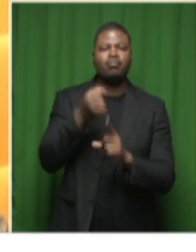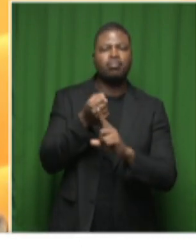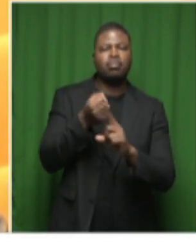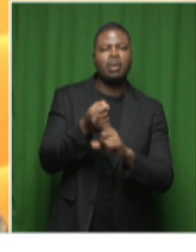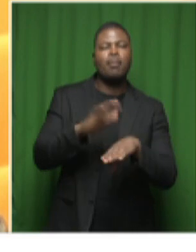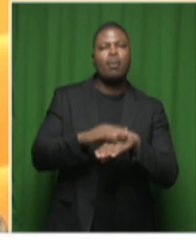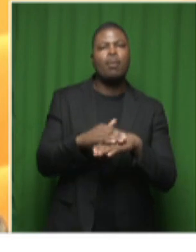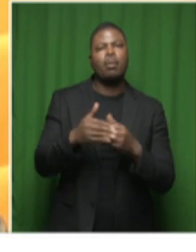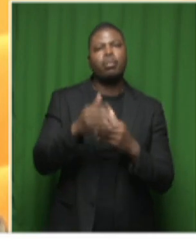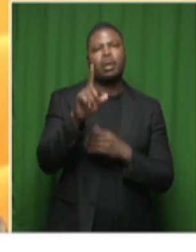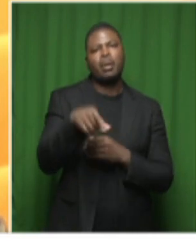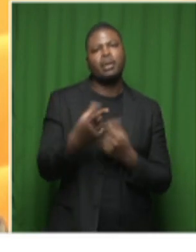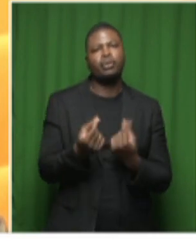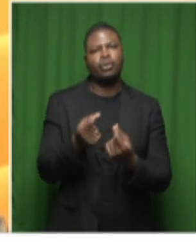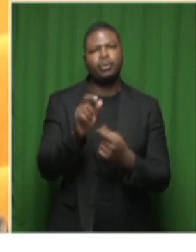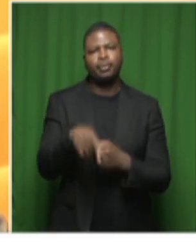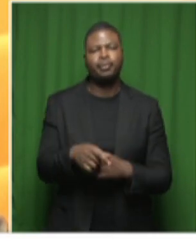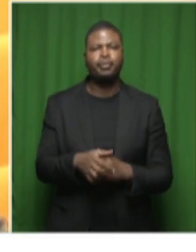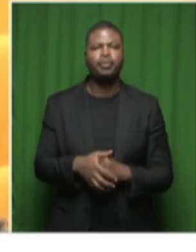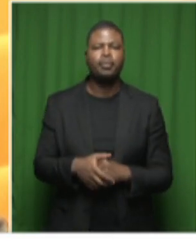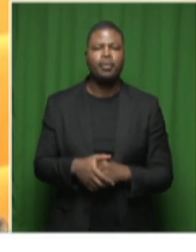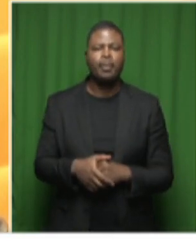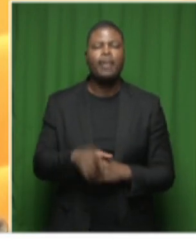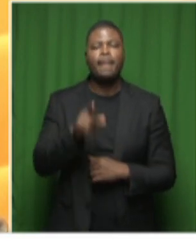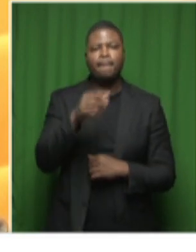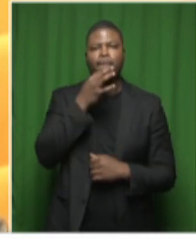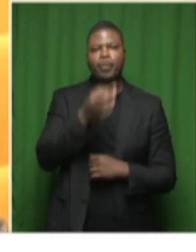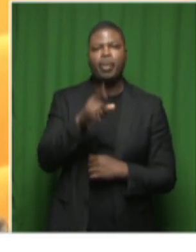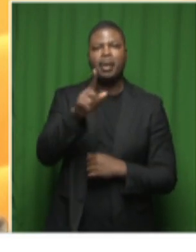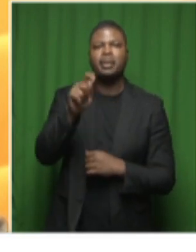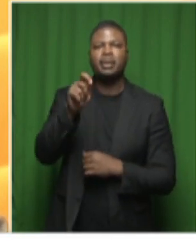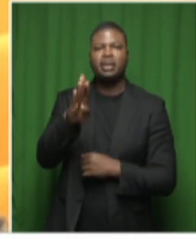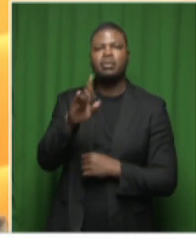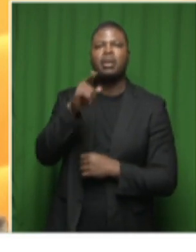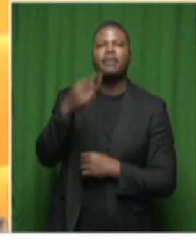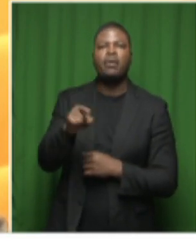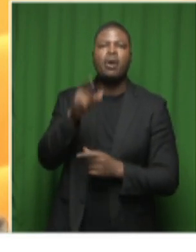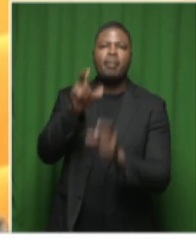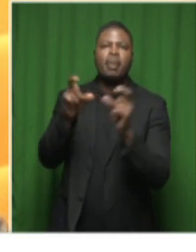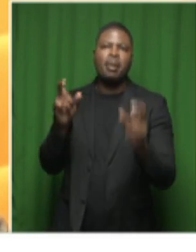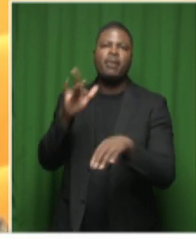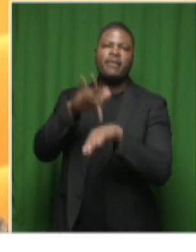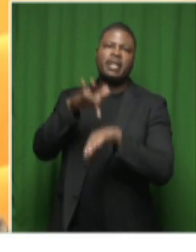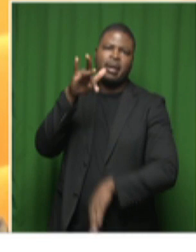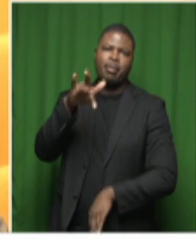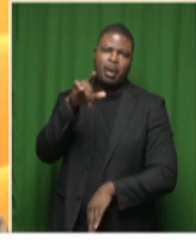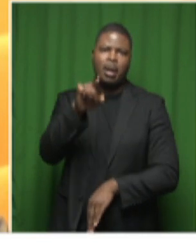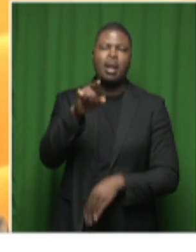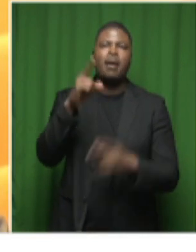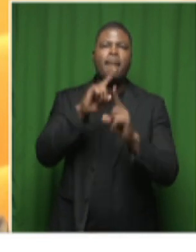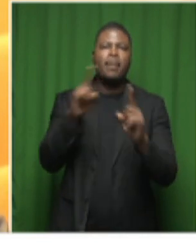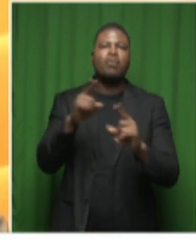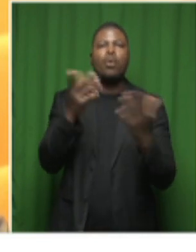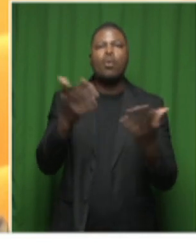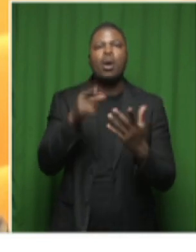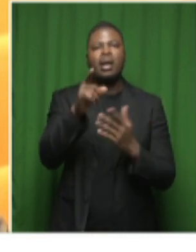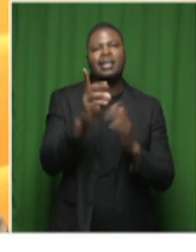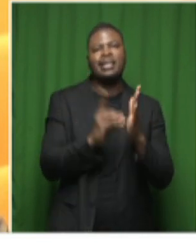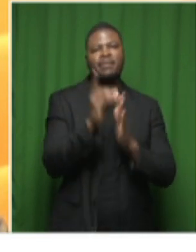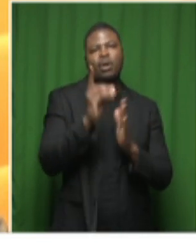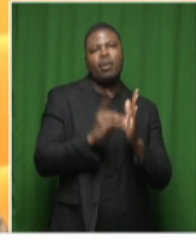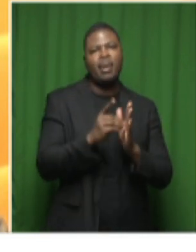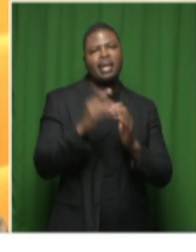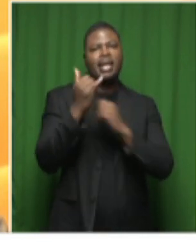say, TB, a disease of the vulnerable, those most vulnerable, particularly in developing countries. Just finally,